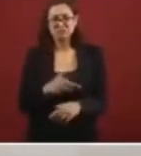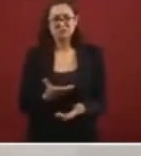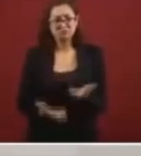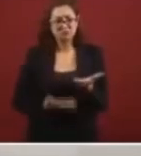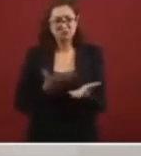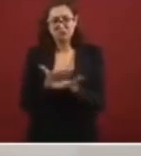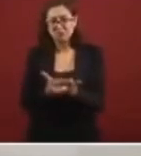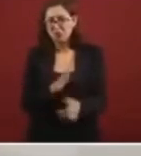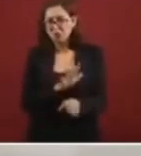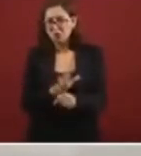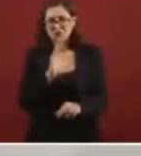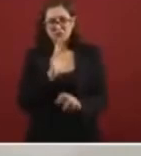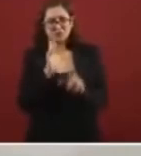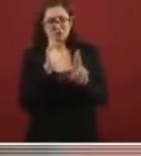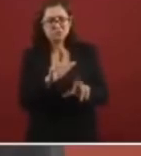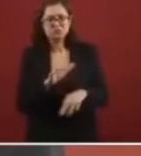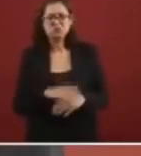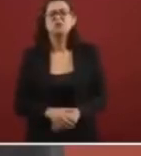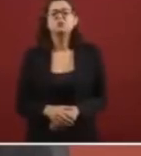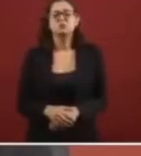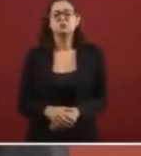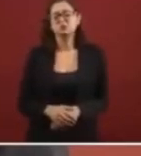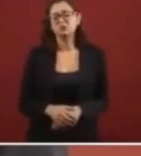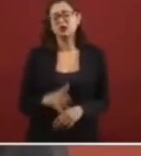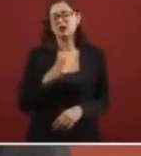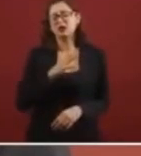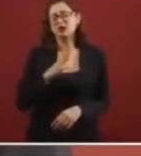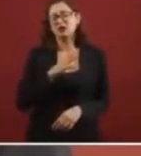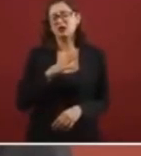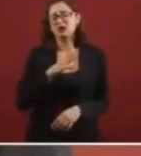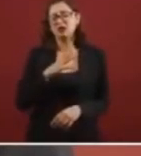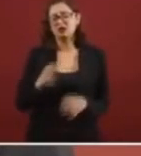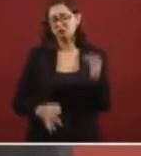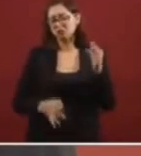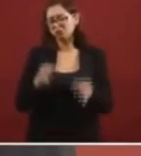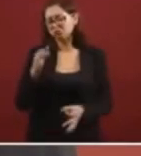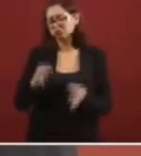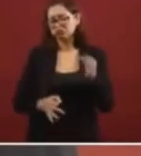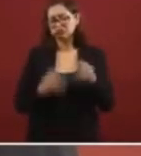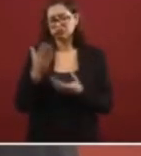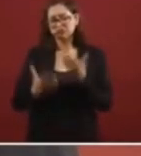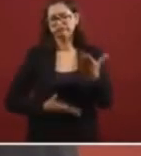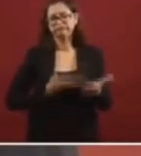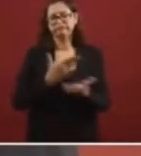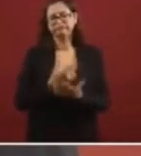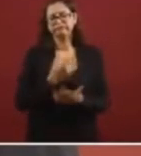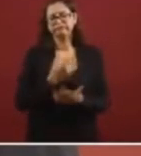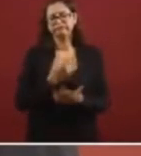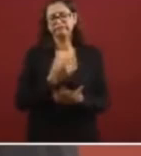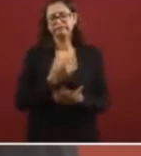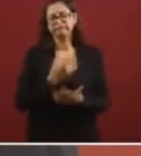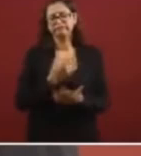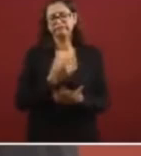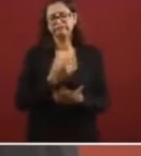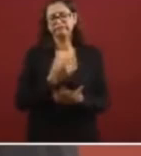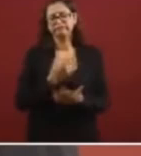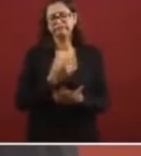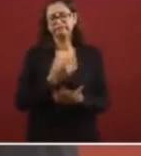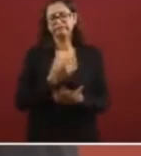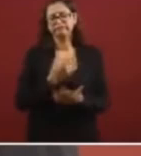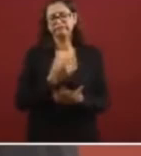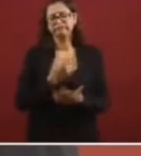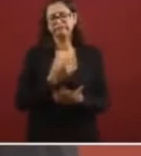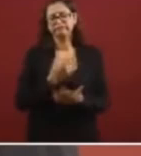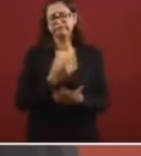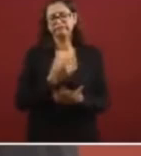una querella, hay una denuncia. Yes, there has